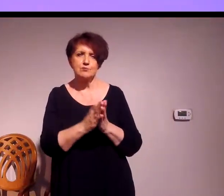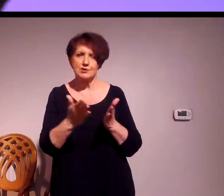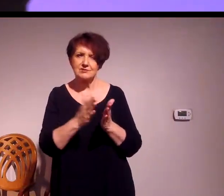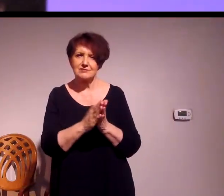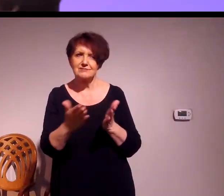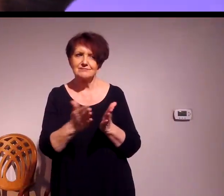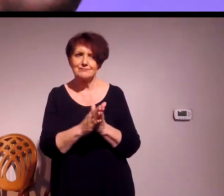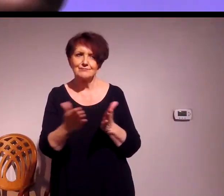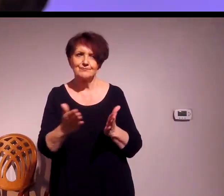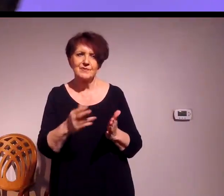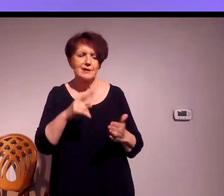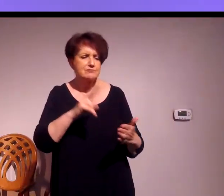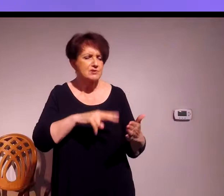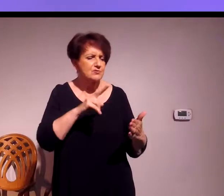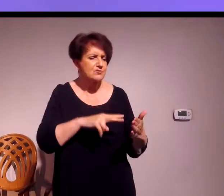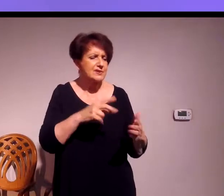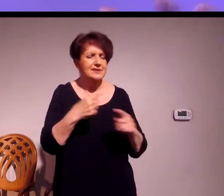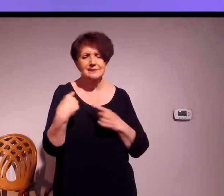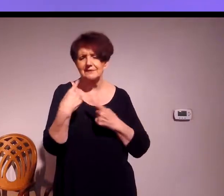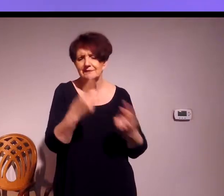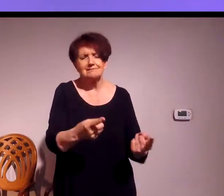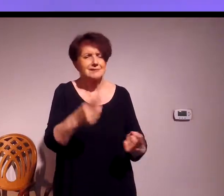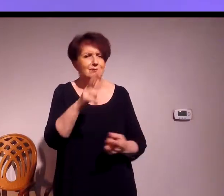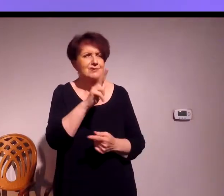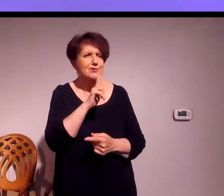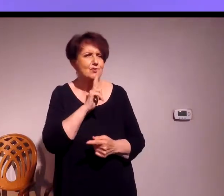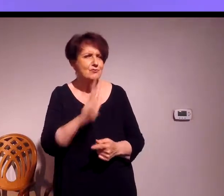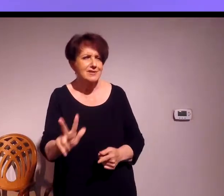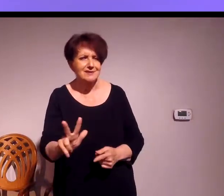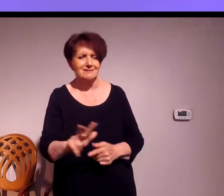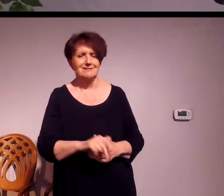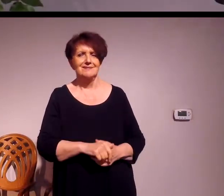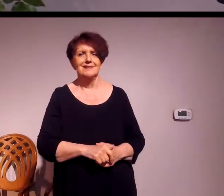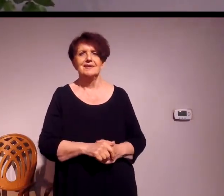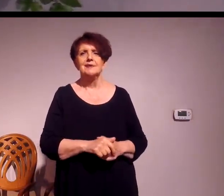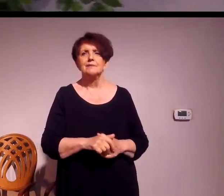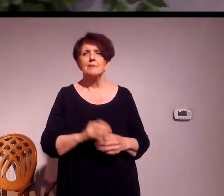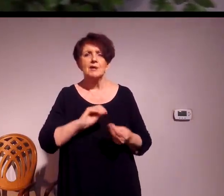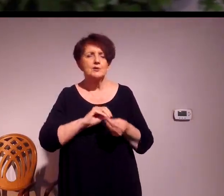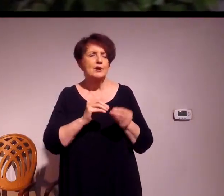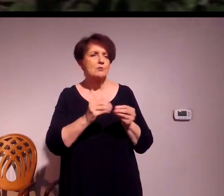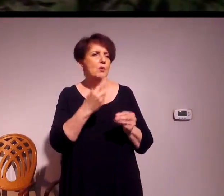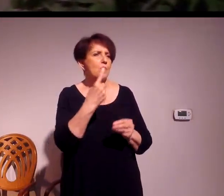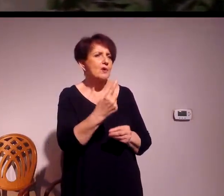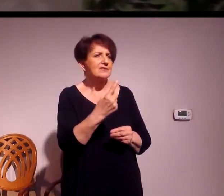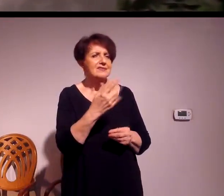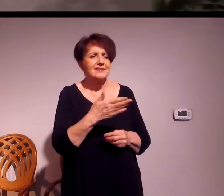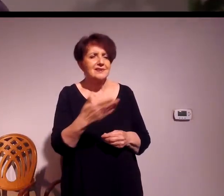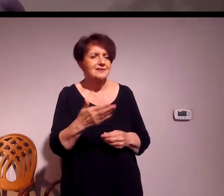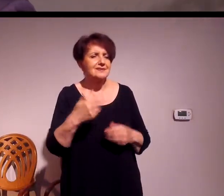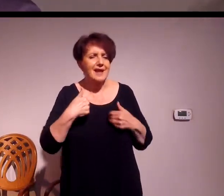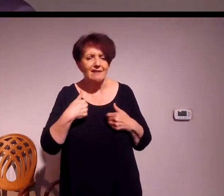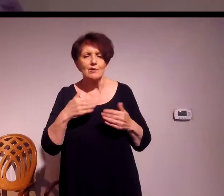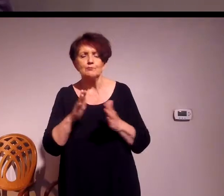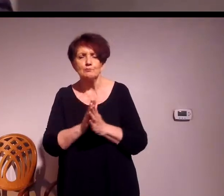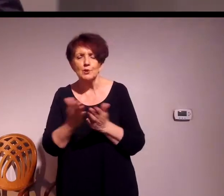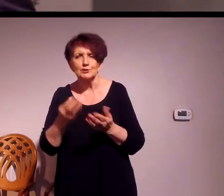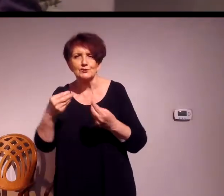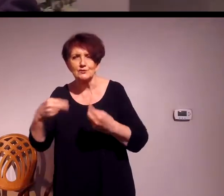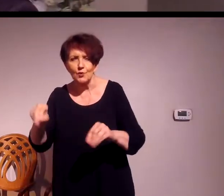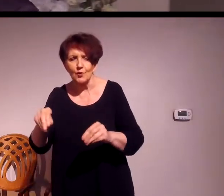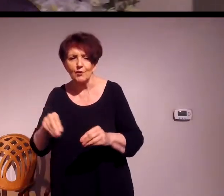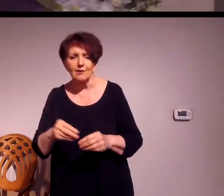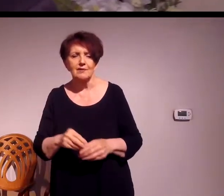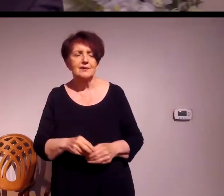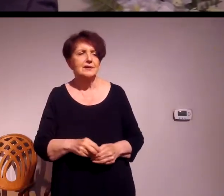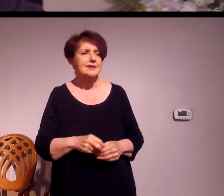been a reader. I've been reading since I was 3 years old. I can never get enough. My number one thing to do was to have a bookstore. So whenever I would travel